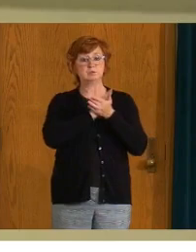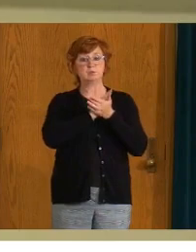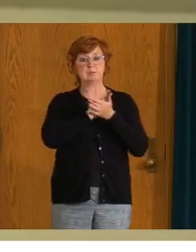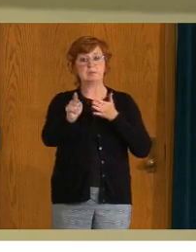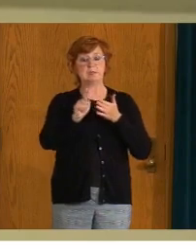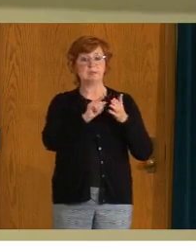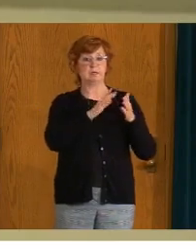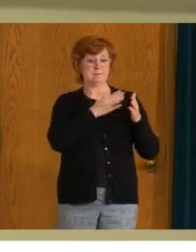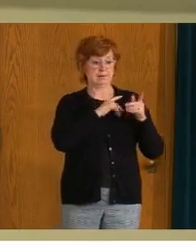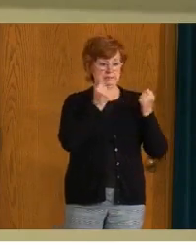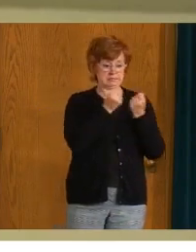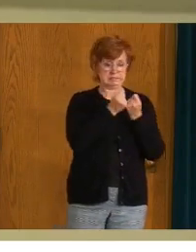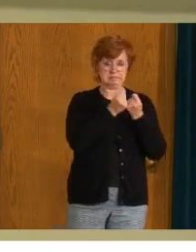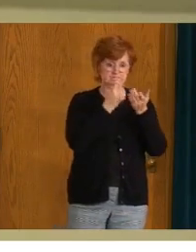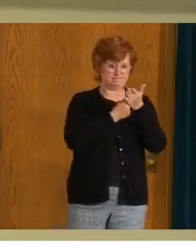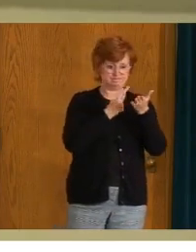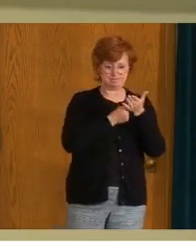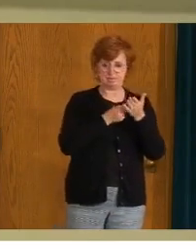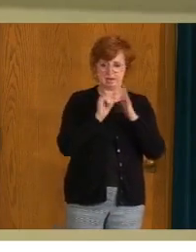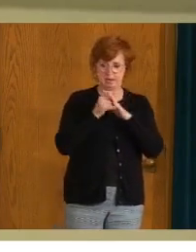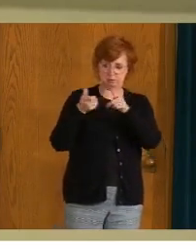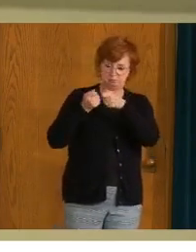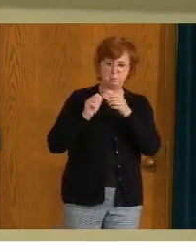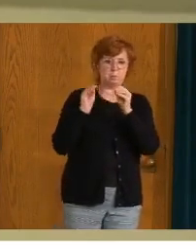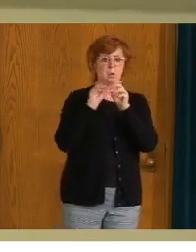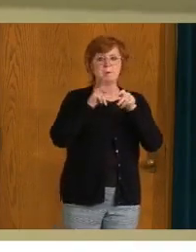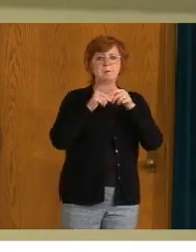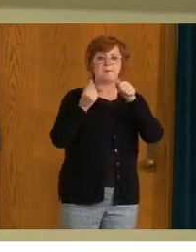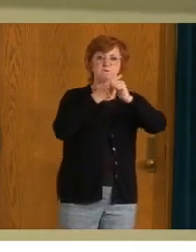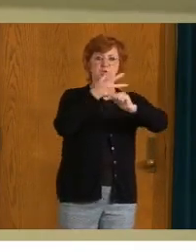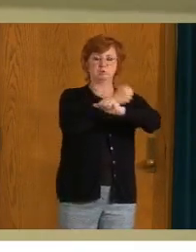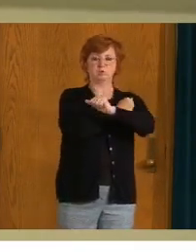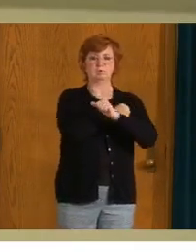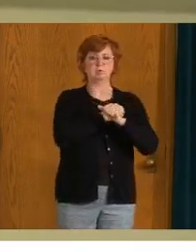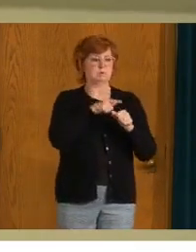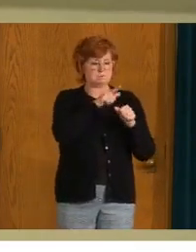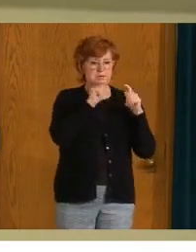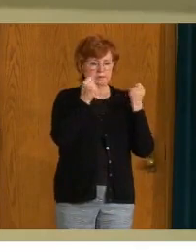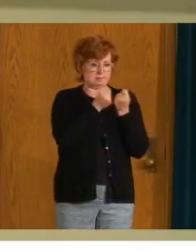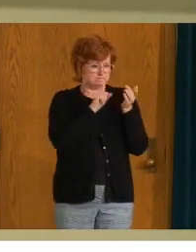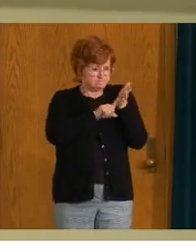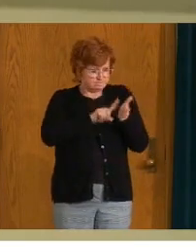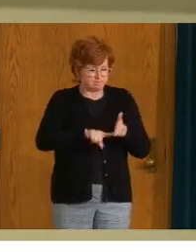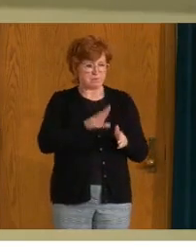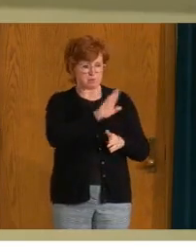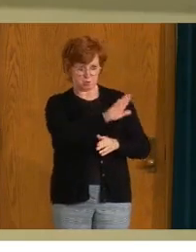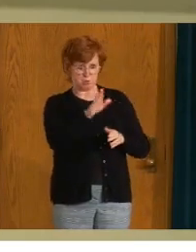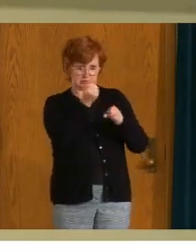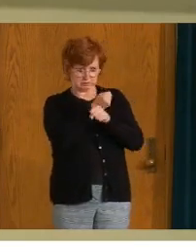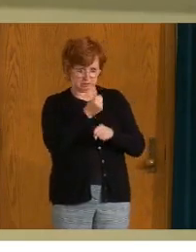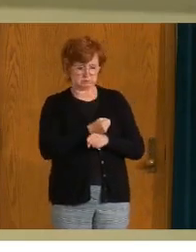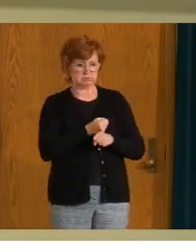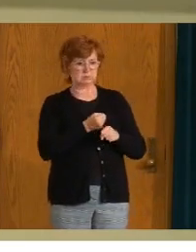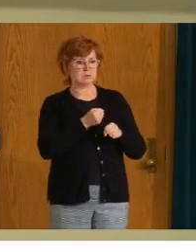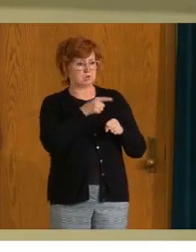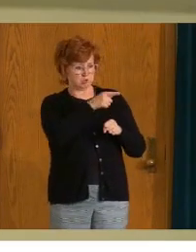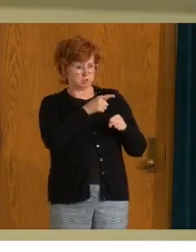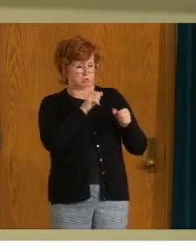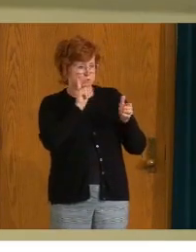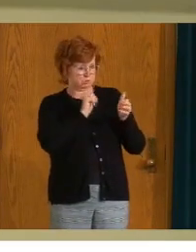focusing on first dose uptake. As part of that, they've looked at the data in their neighborhoods, in their areas that they're responsible